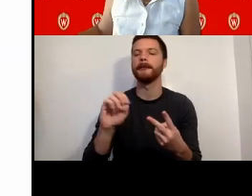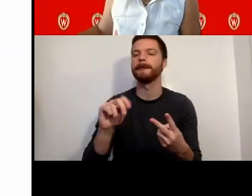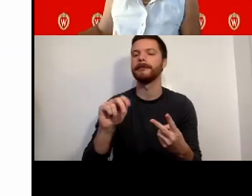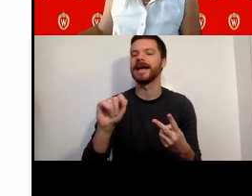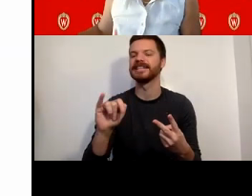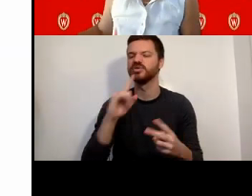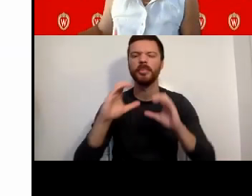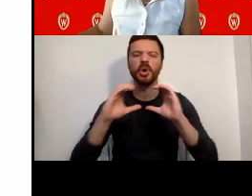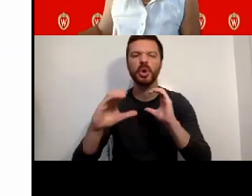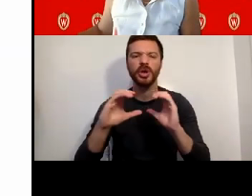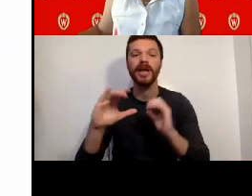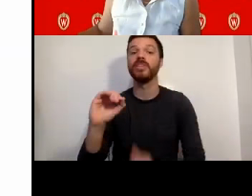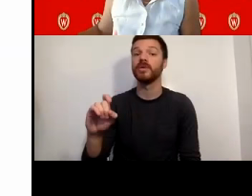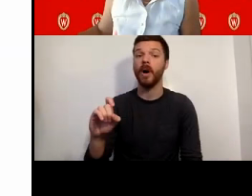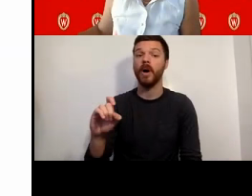825854,